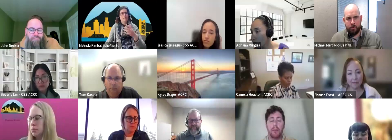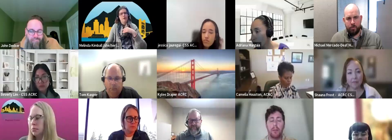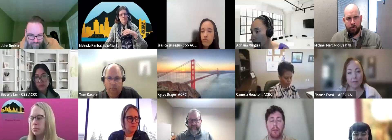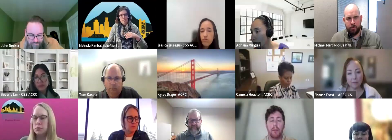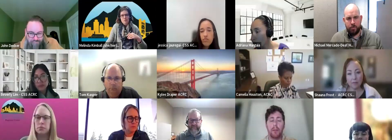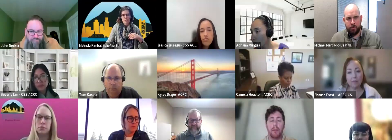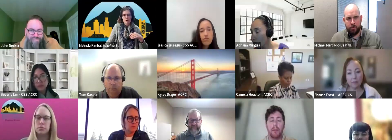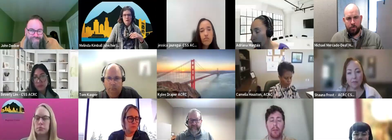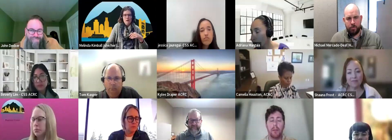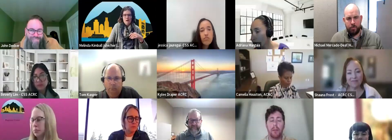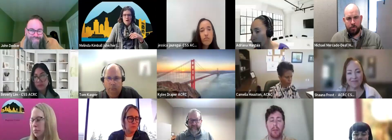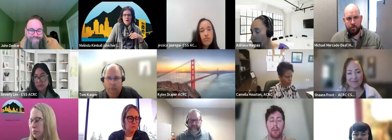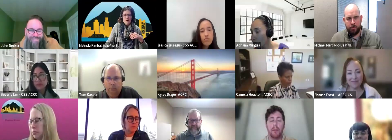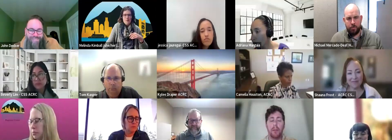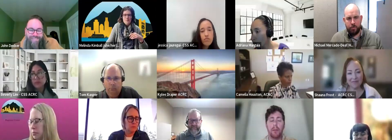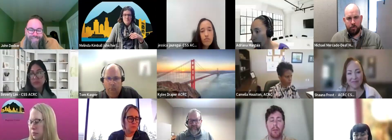that's a different conversation.